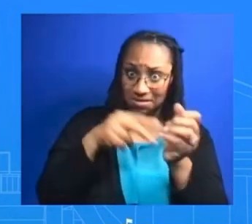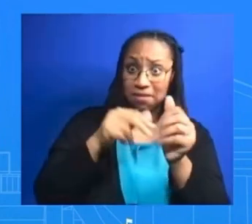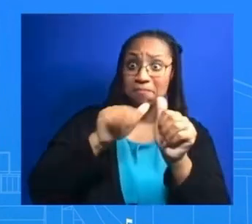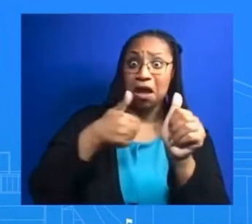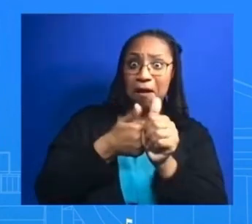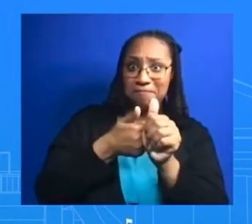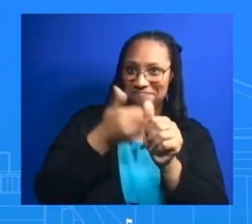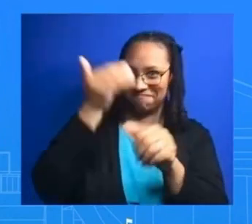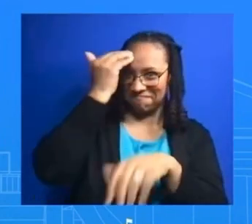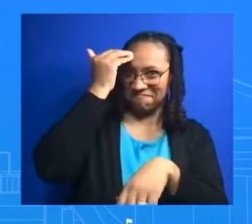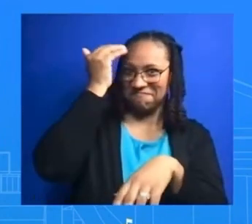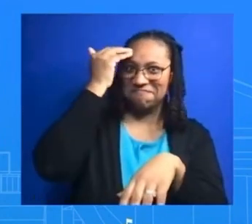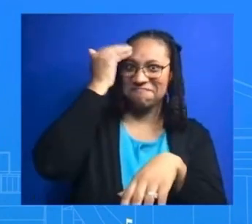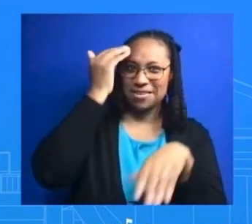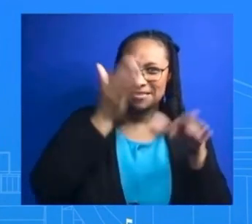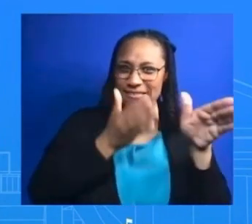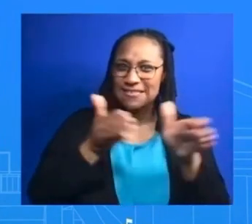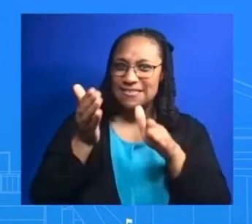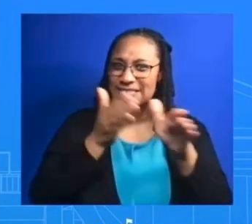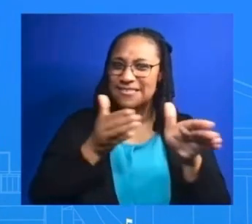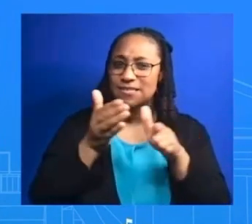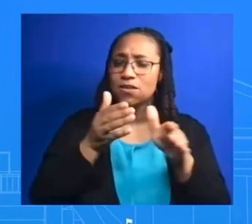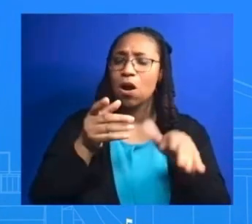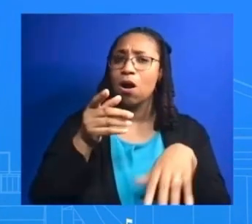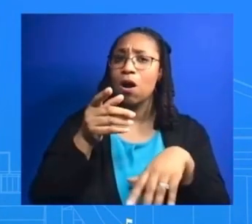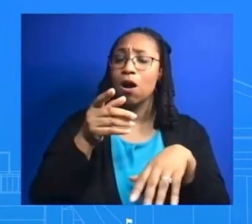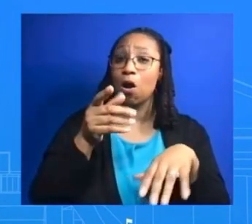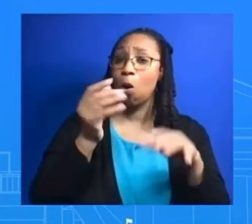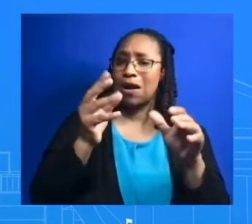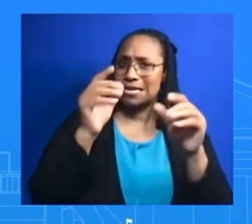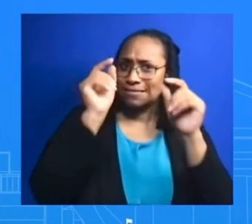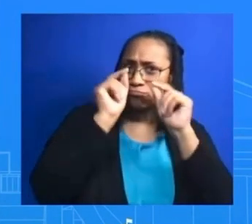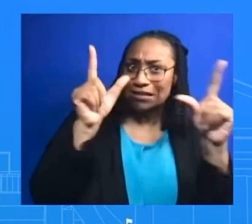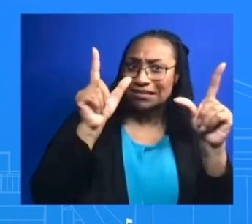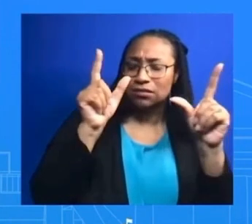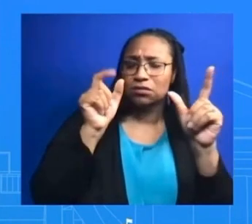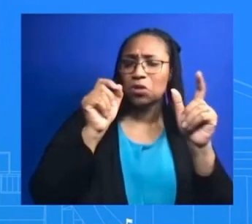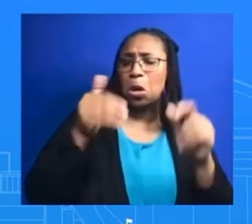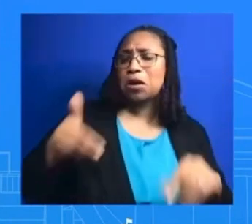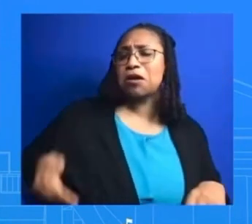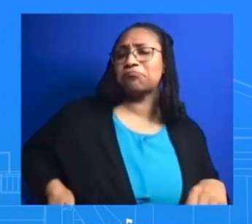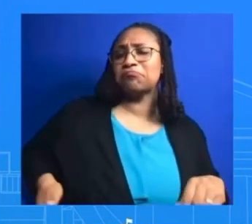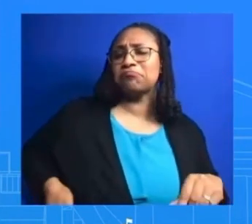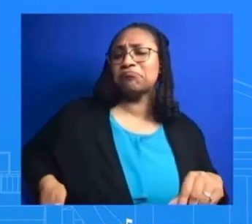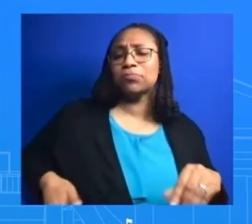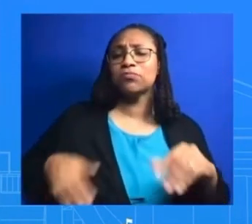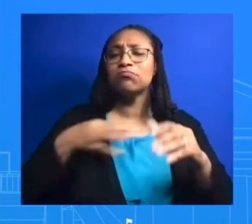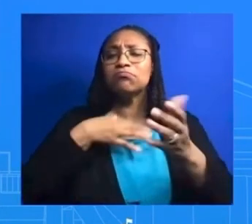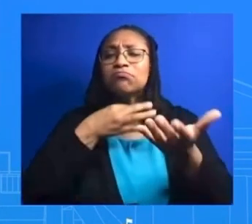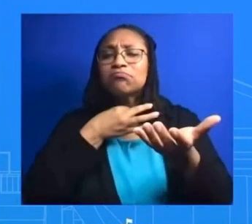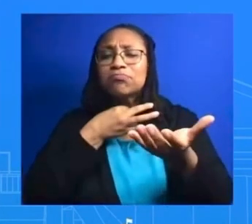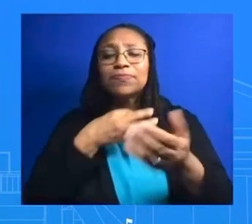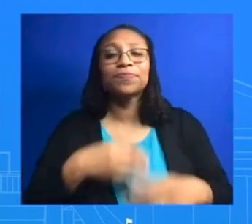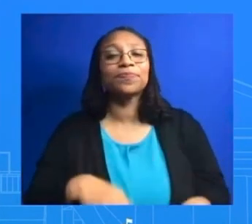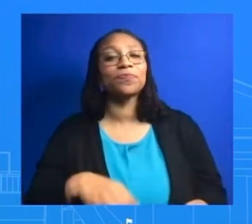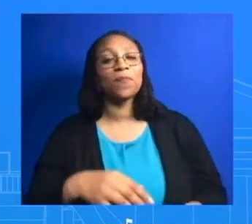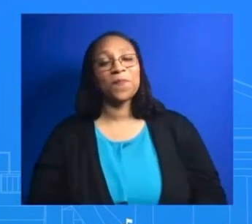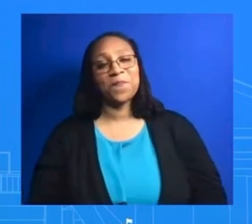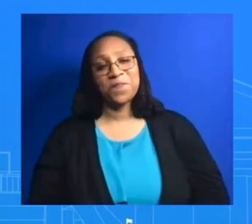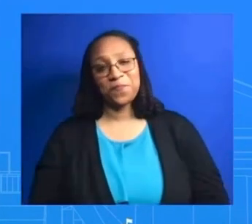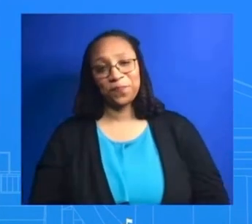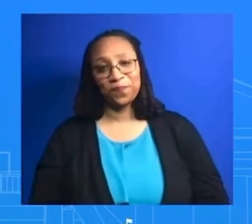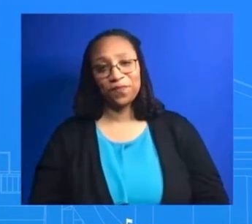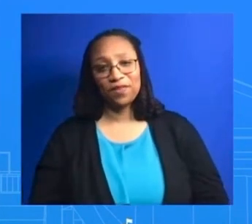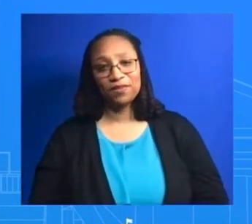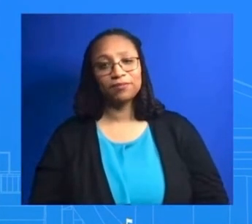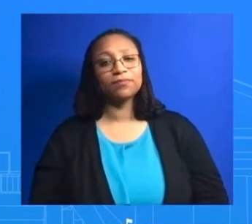you expected given some of the work that was put into the contingency? Look, let me read. The Secretary has the right to waive or